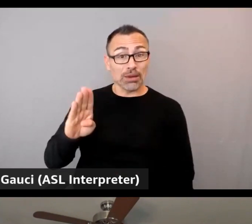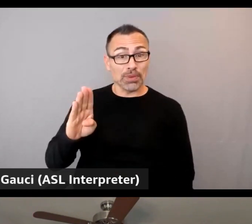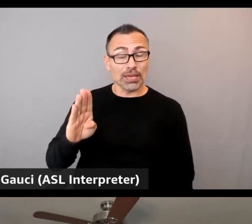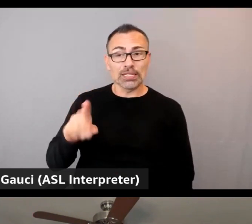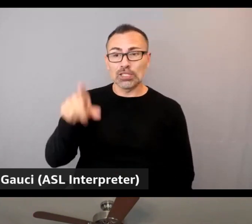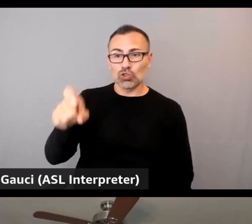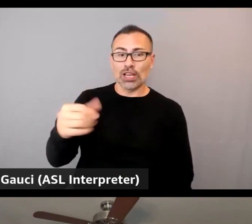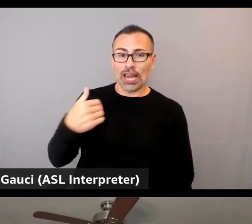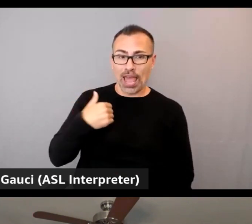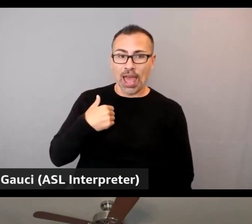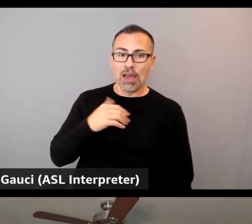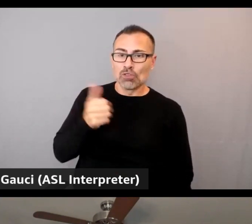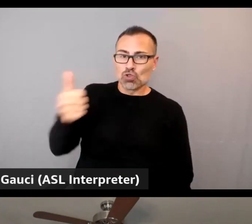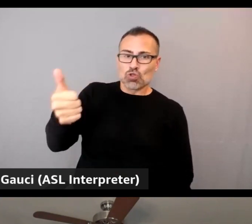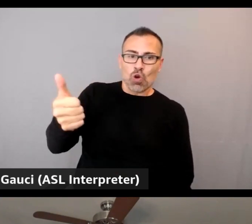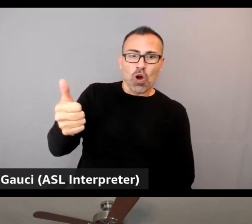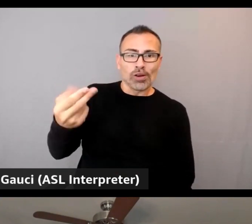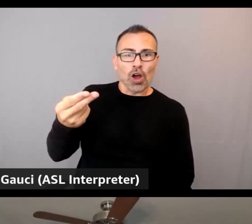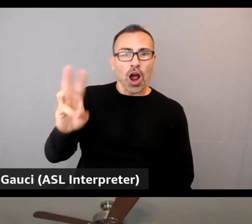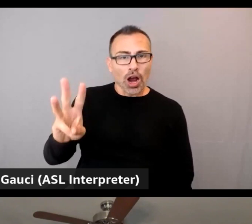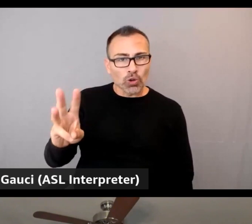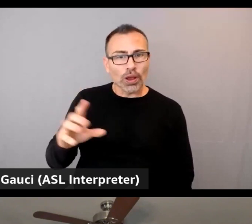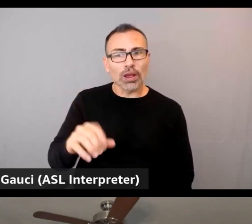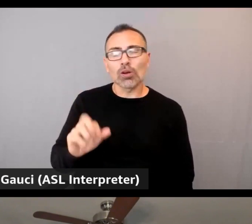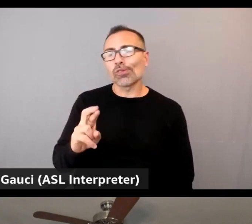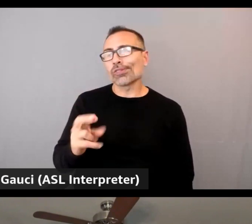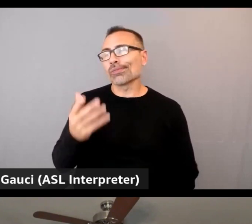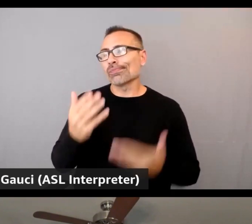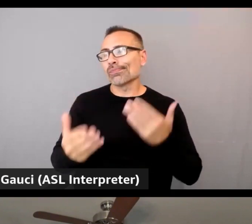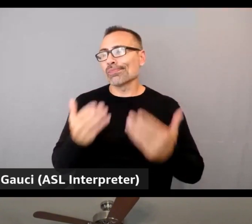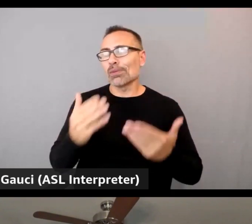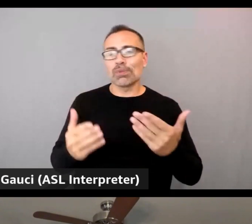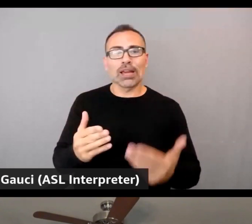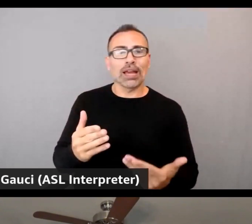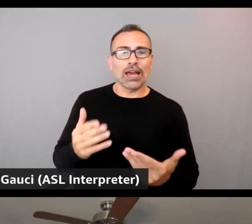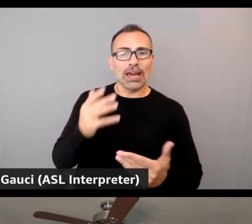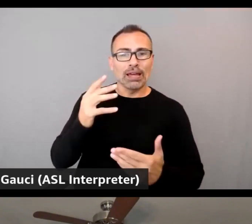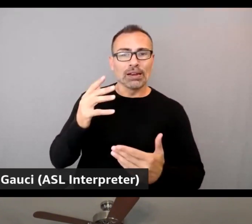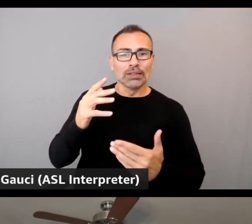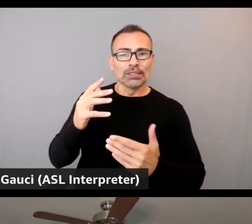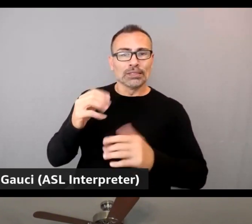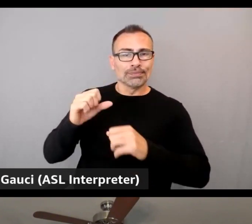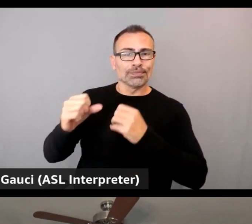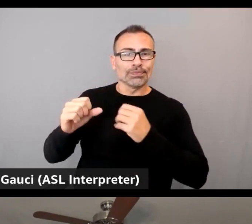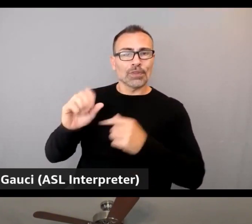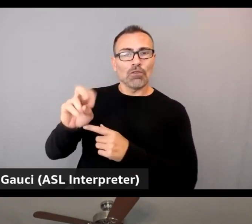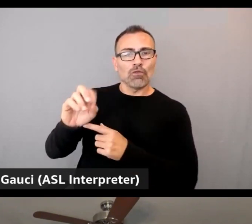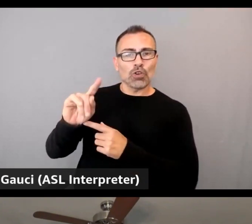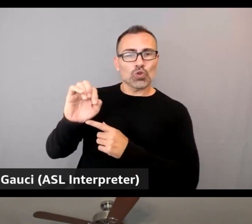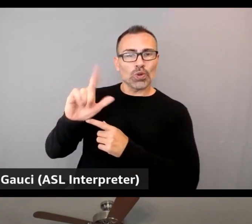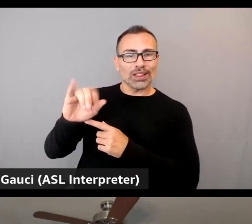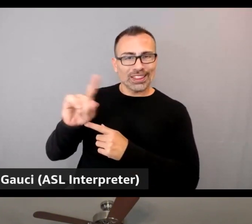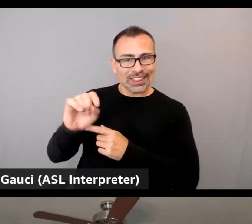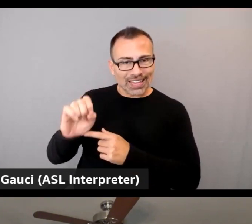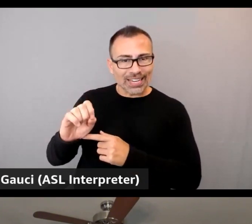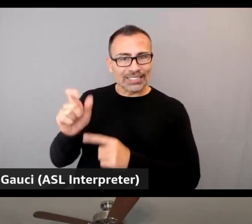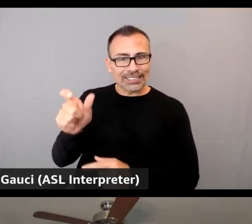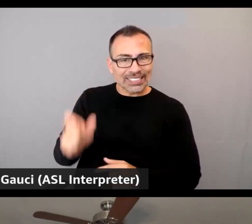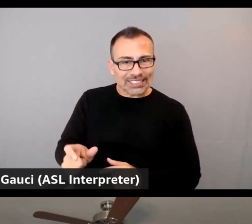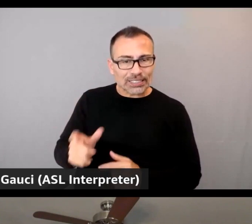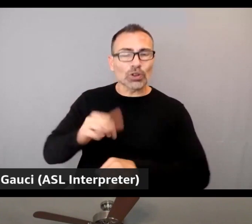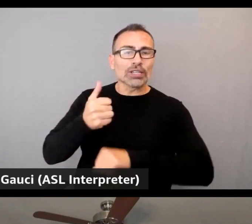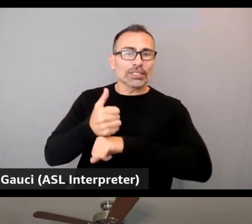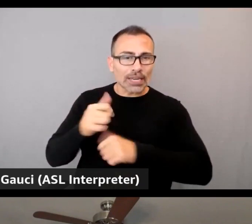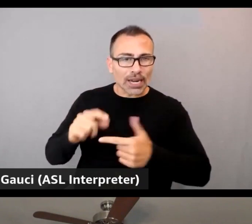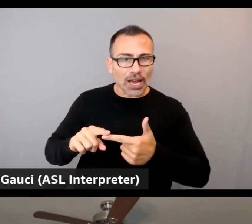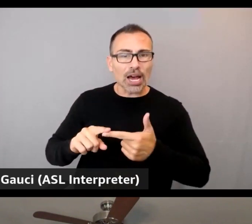own hardware, or maybe you had a virtualized instance, but you'd have to set it up, you'd have to manage it, you'd have to set up your own monitoring. Hopefully you set up your own